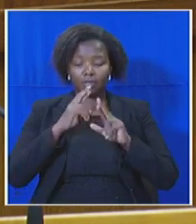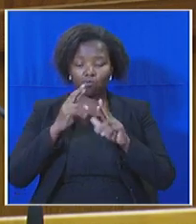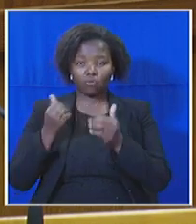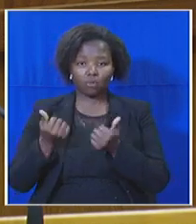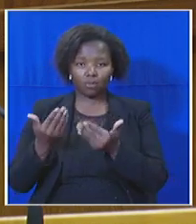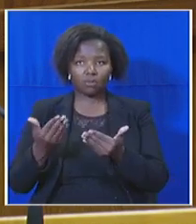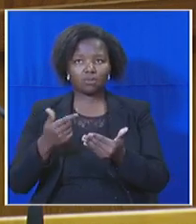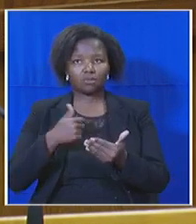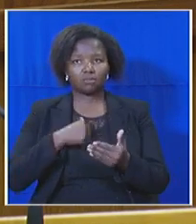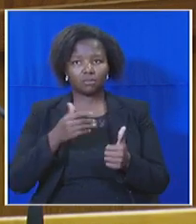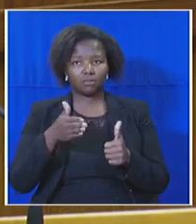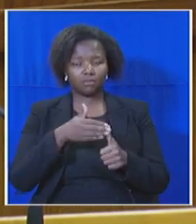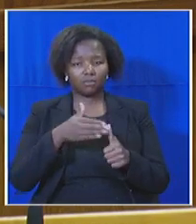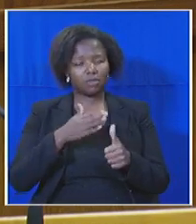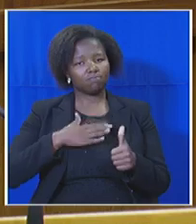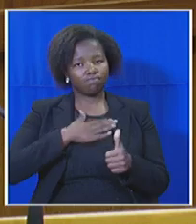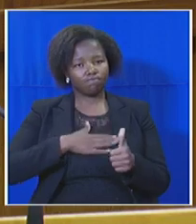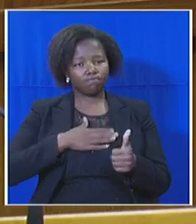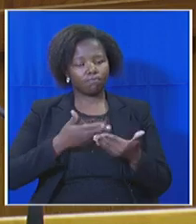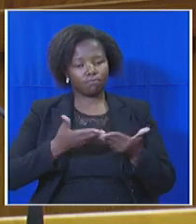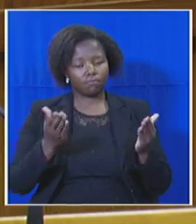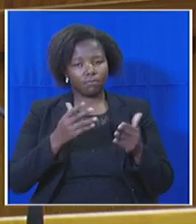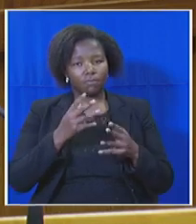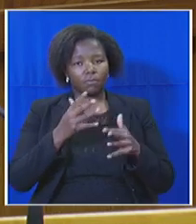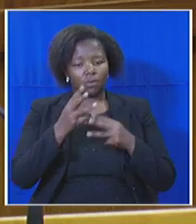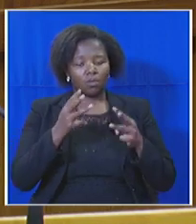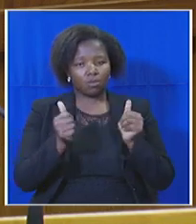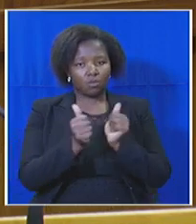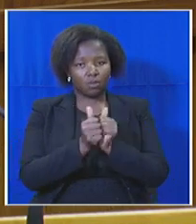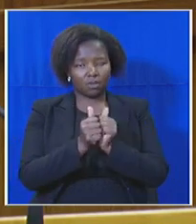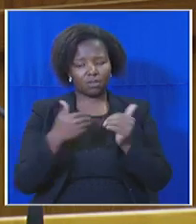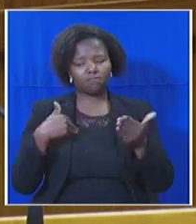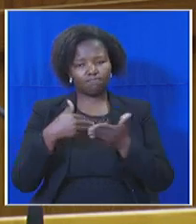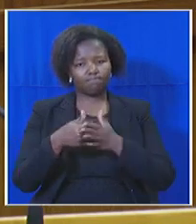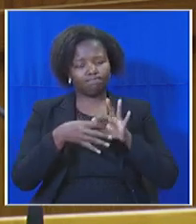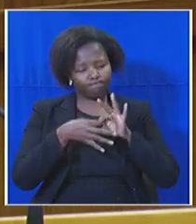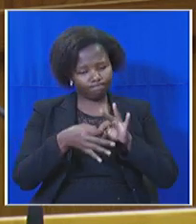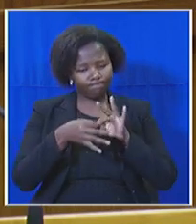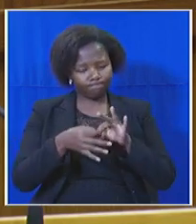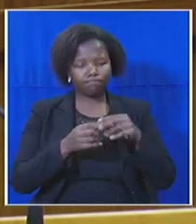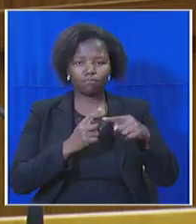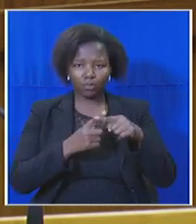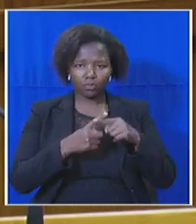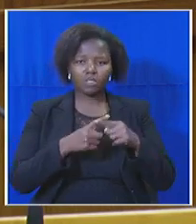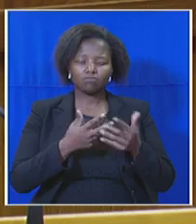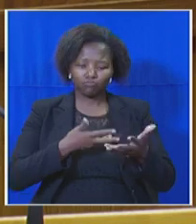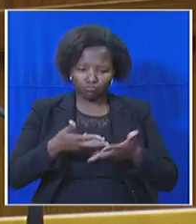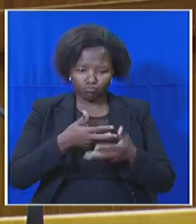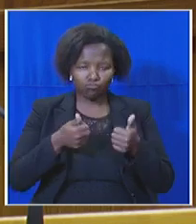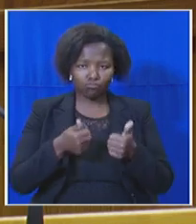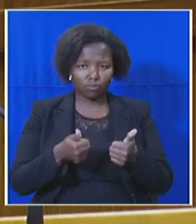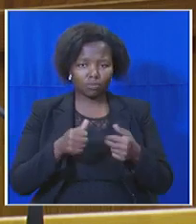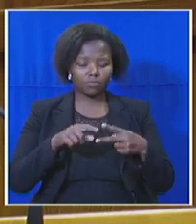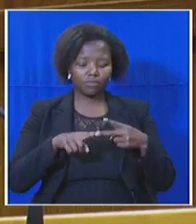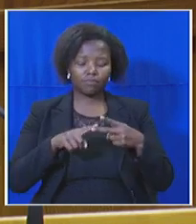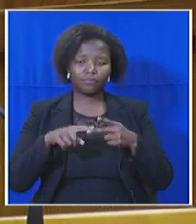express my appreciation to all my colleagues for their continuous, collective, and united approach to our work. Thanks must